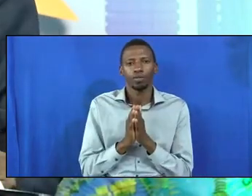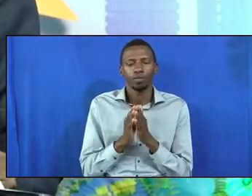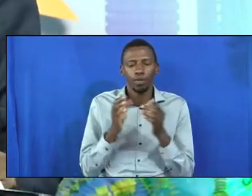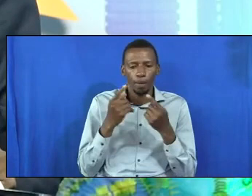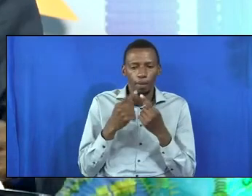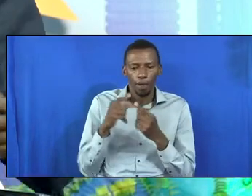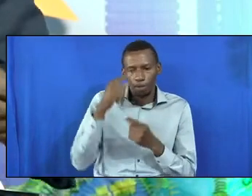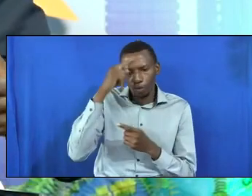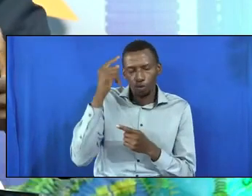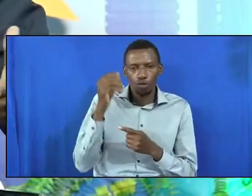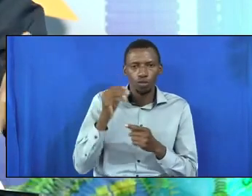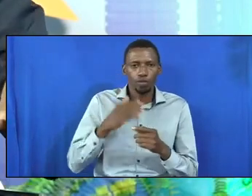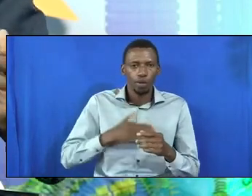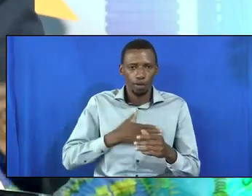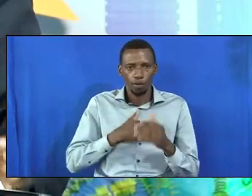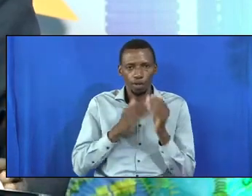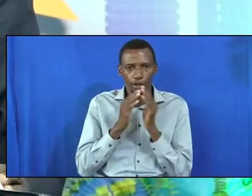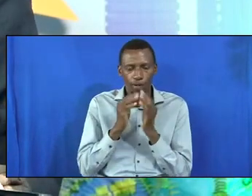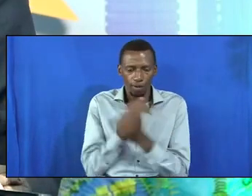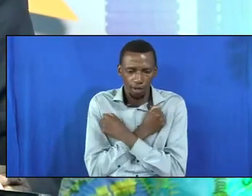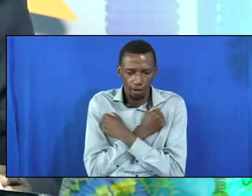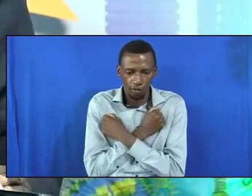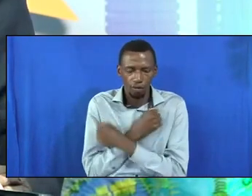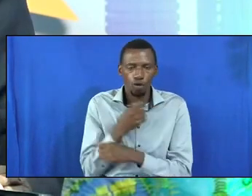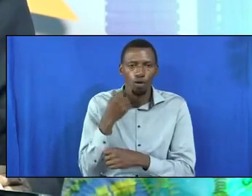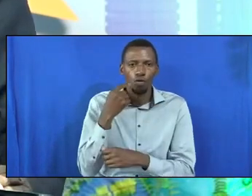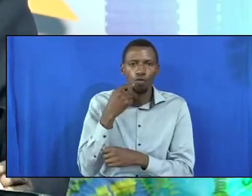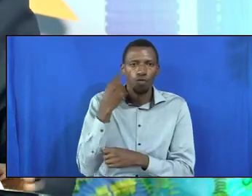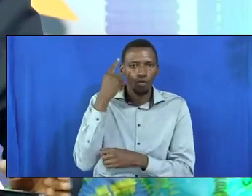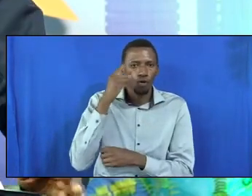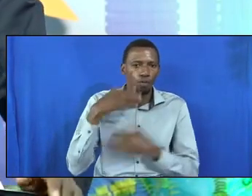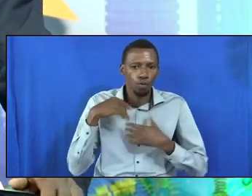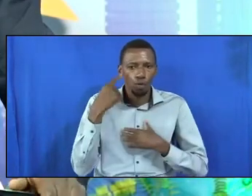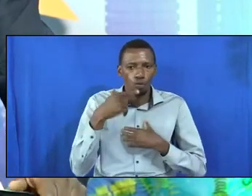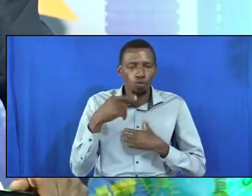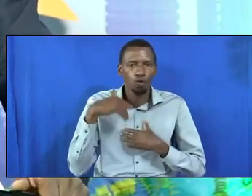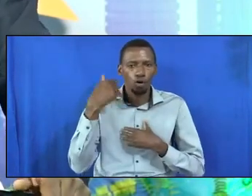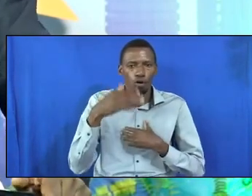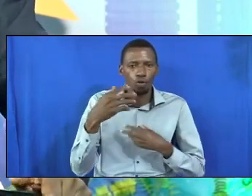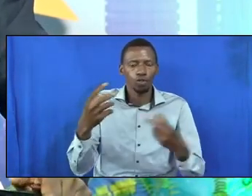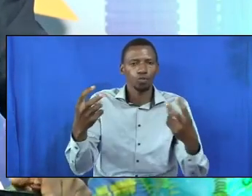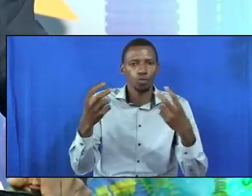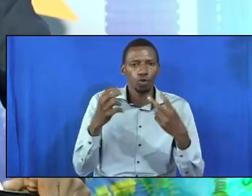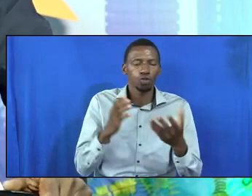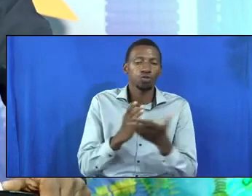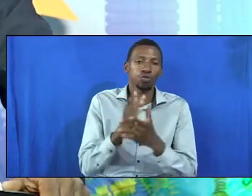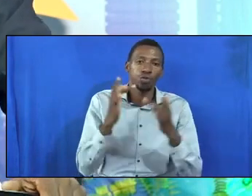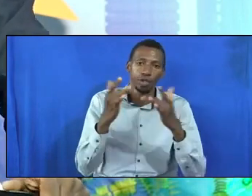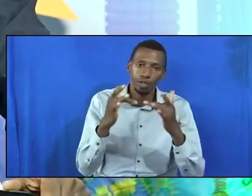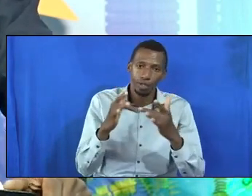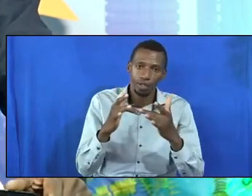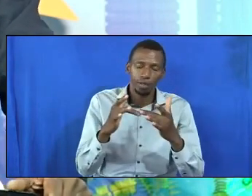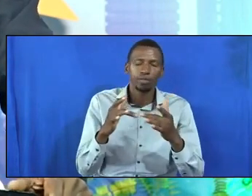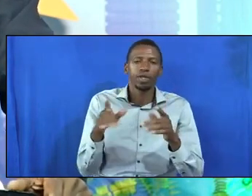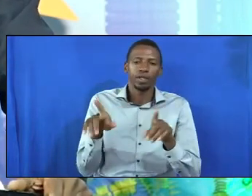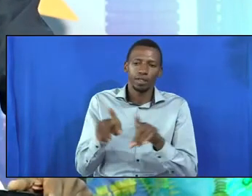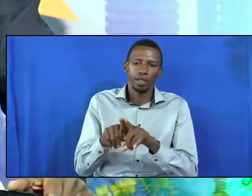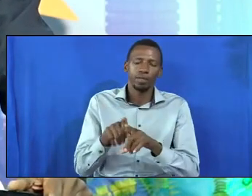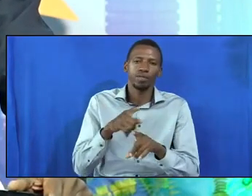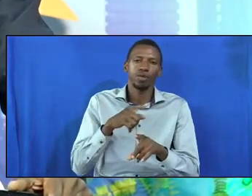love of those ones that have been tuning in here, it will also be virtual. So we are doing a